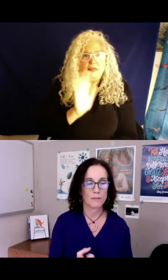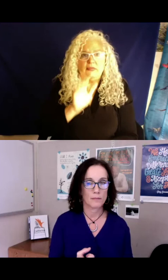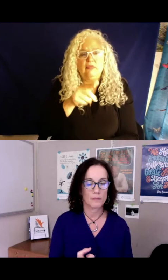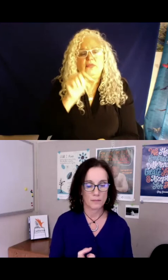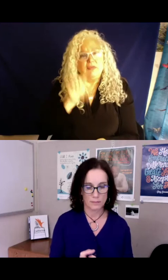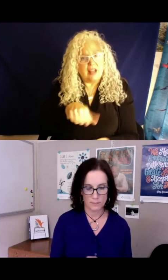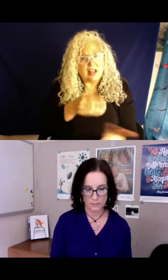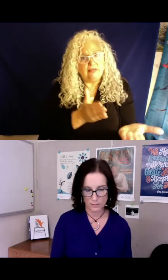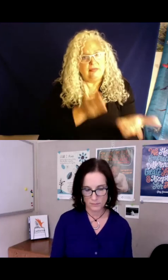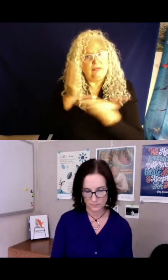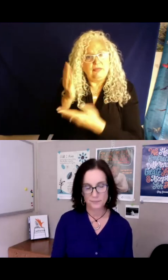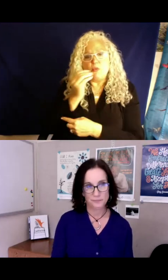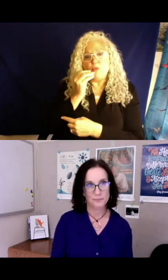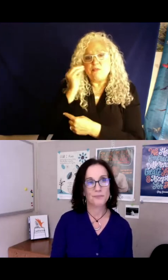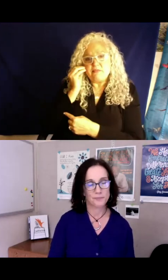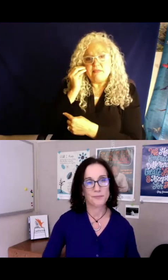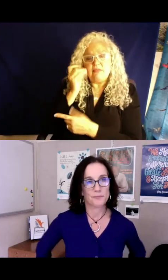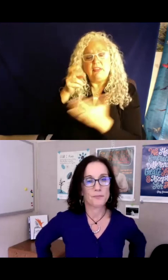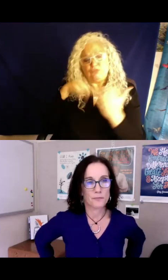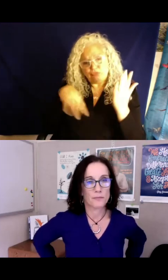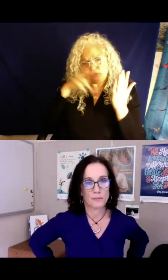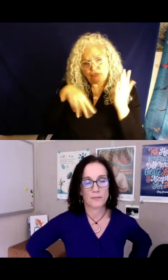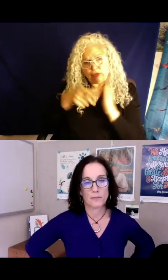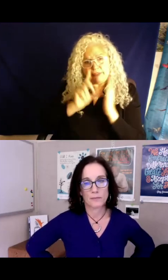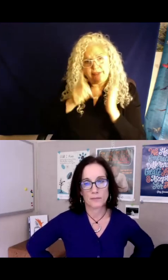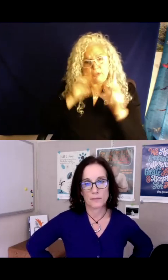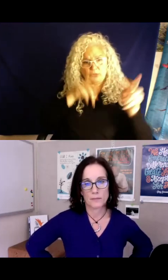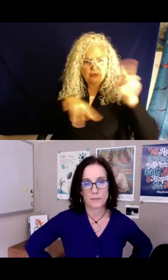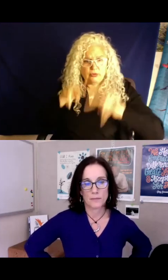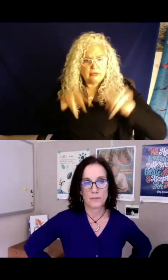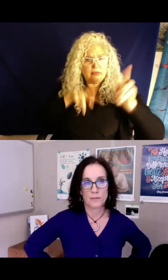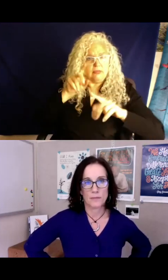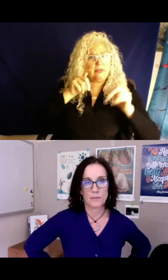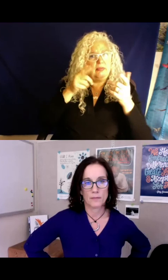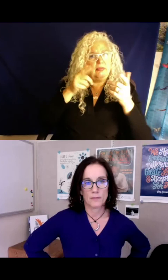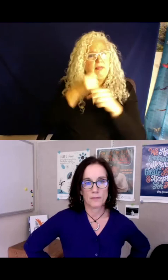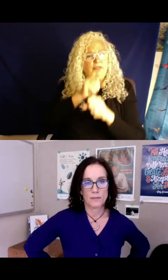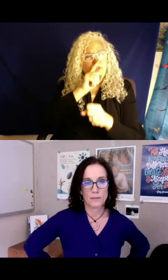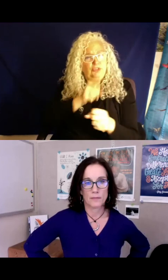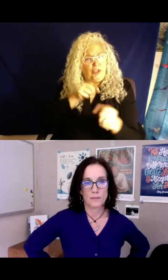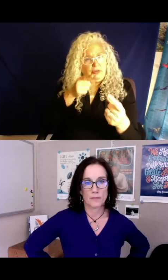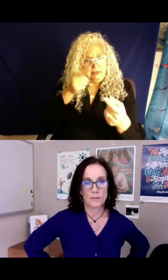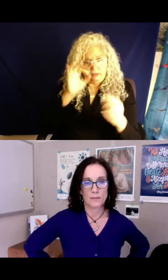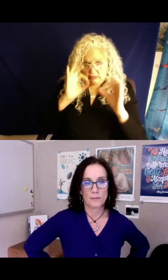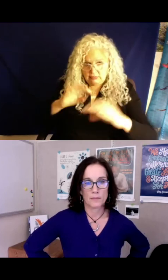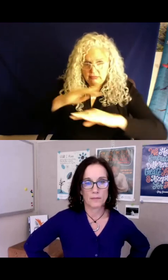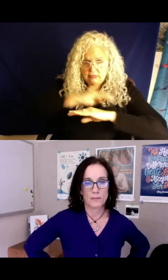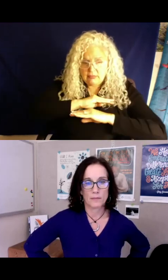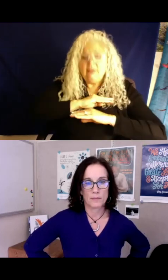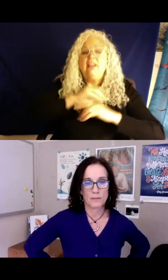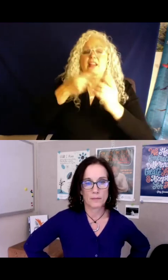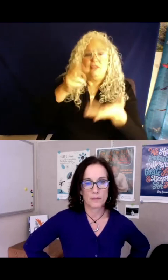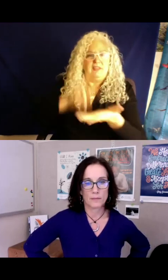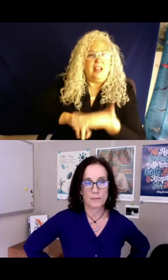sign right away, right there at the meeting. You can bring the information home, you can look over it, you can review it, and just kind of